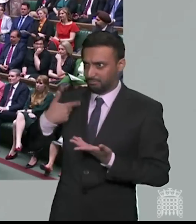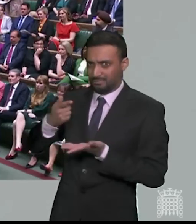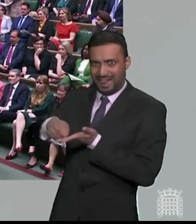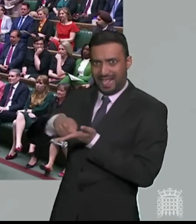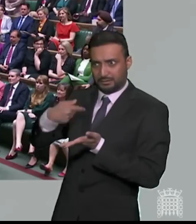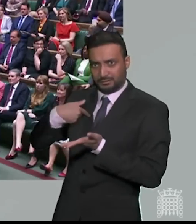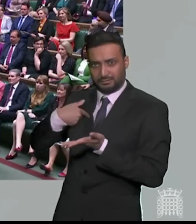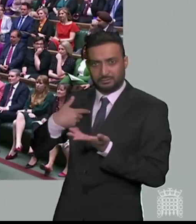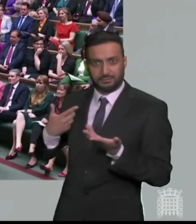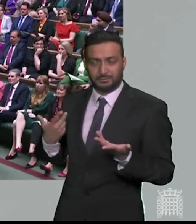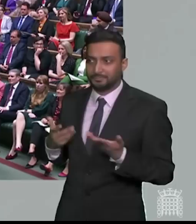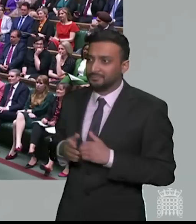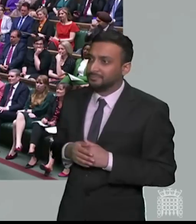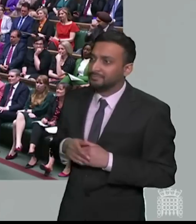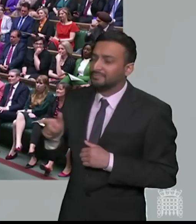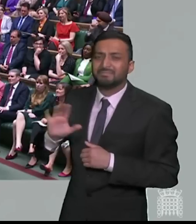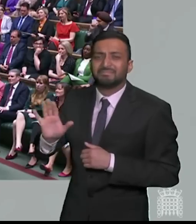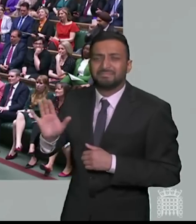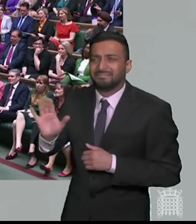Mr. Speaker, that's just simply not the case.